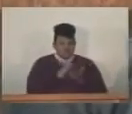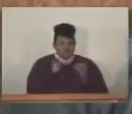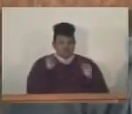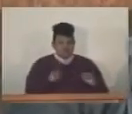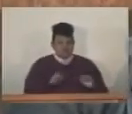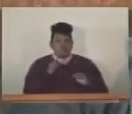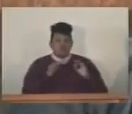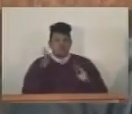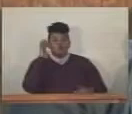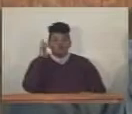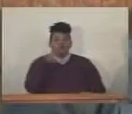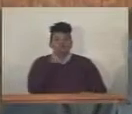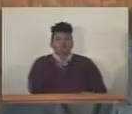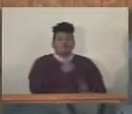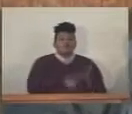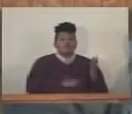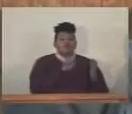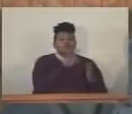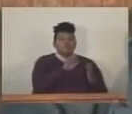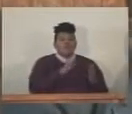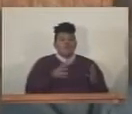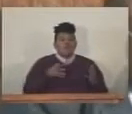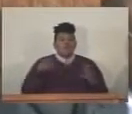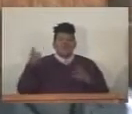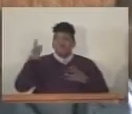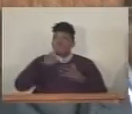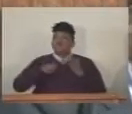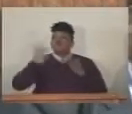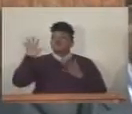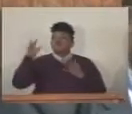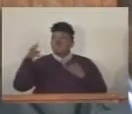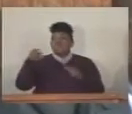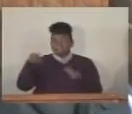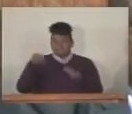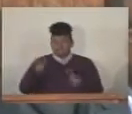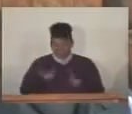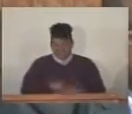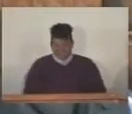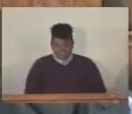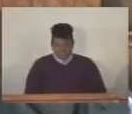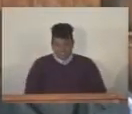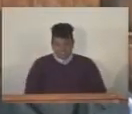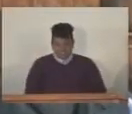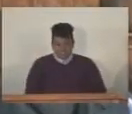It has been used as a tool in other courts. But you raise a very important point, Mr.